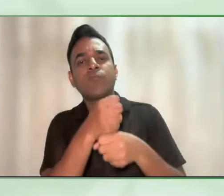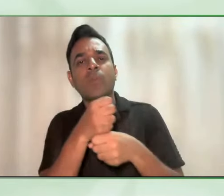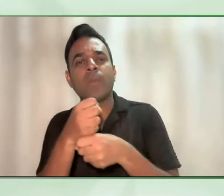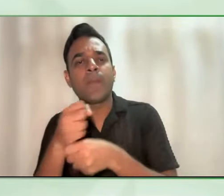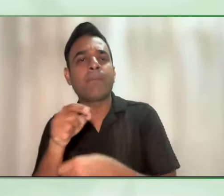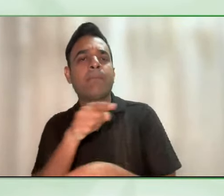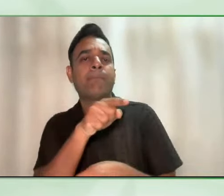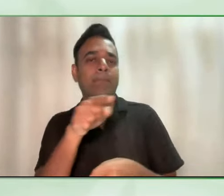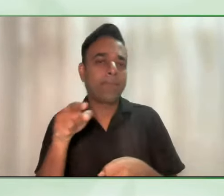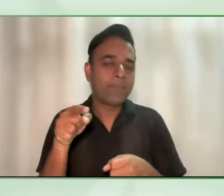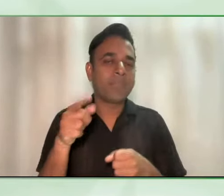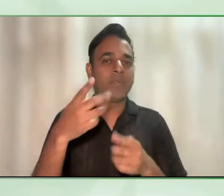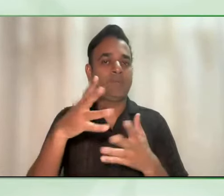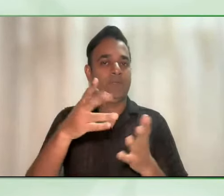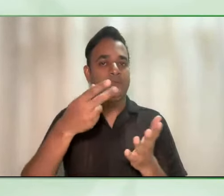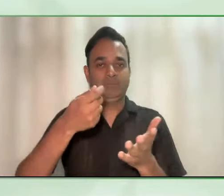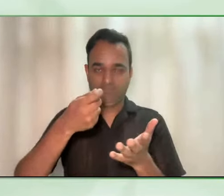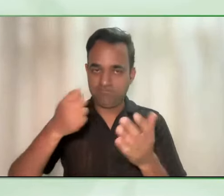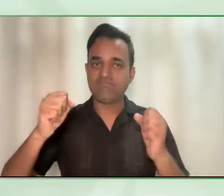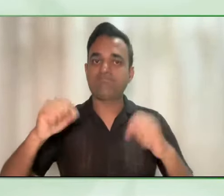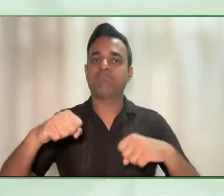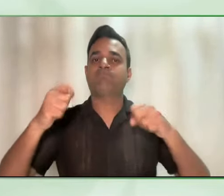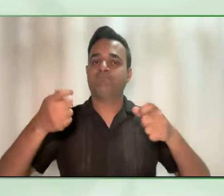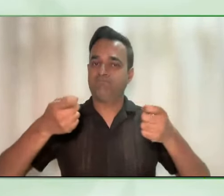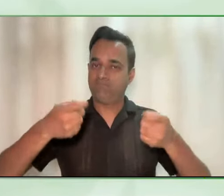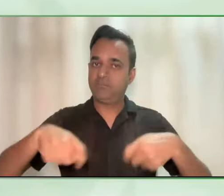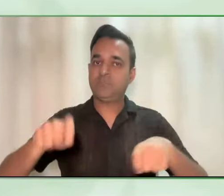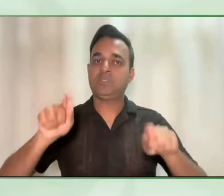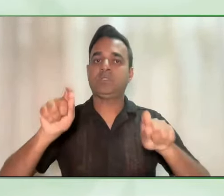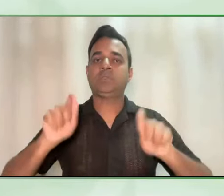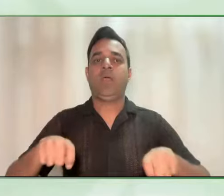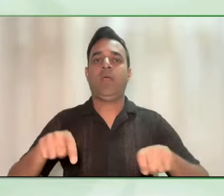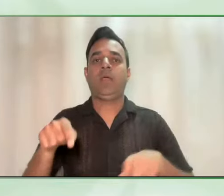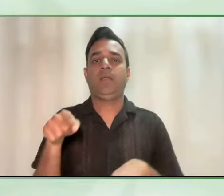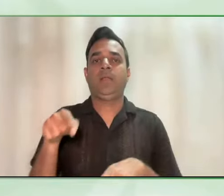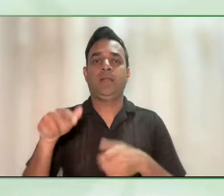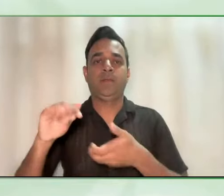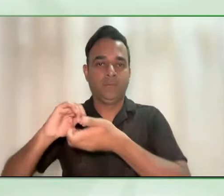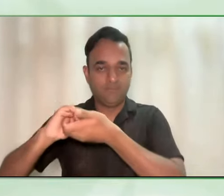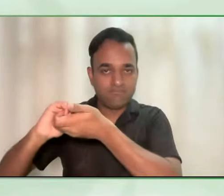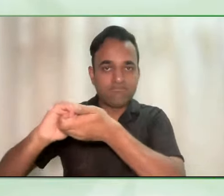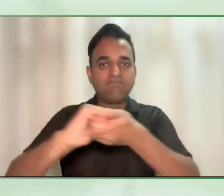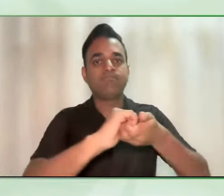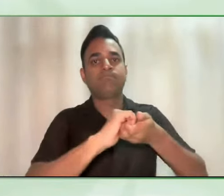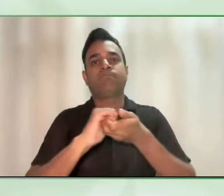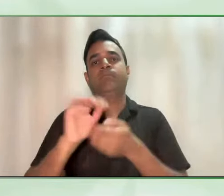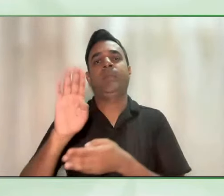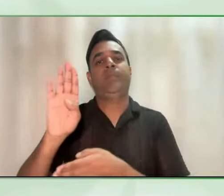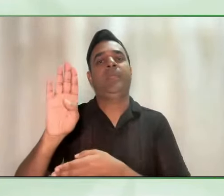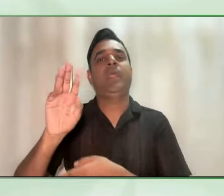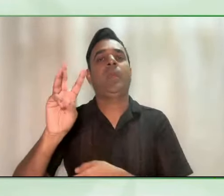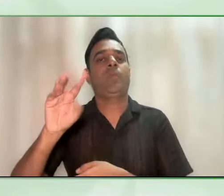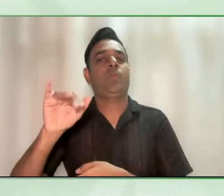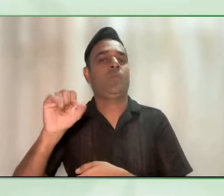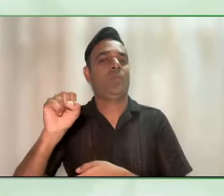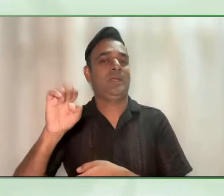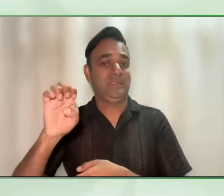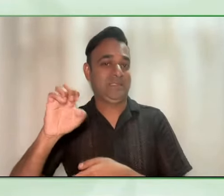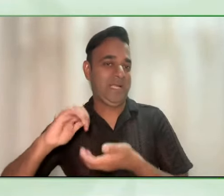skills alliance that came out of the BWise project. And that project has as its aim to strengthen